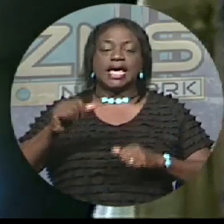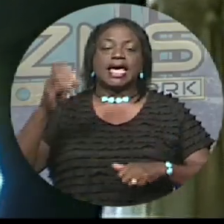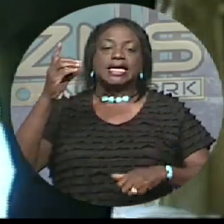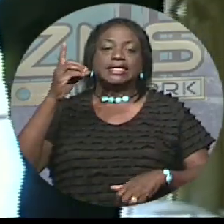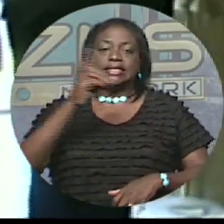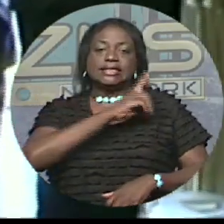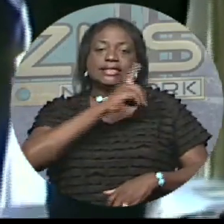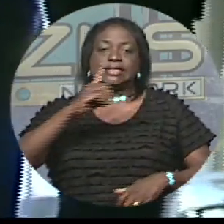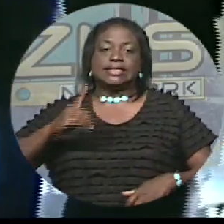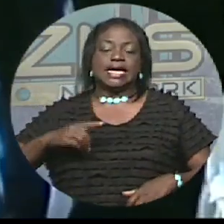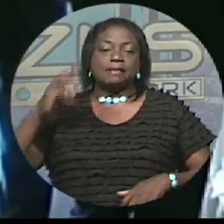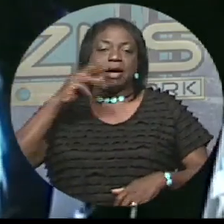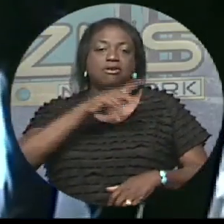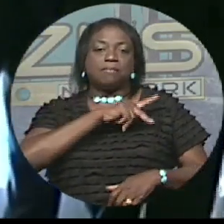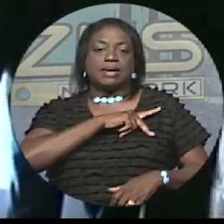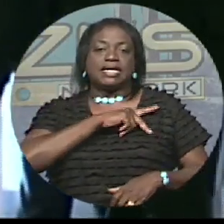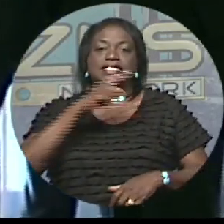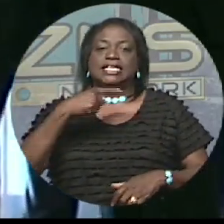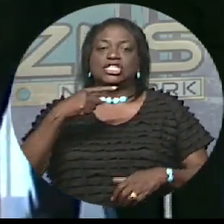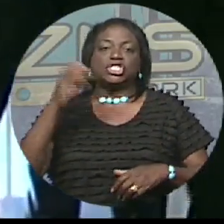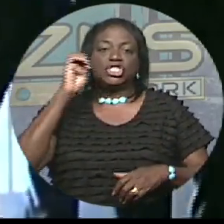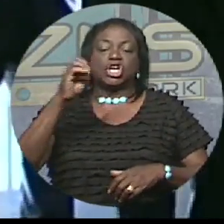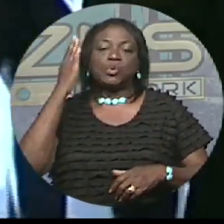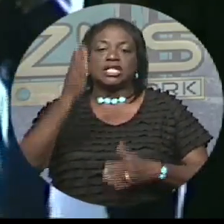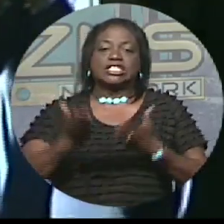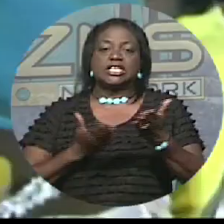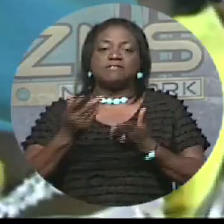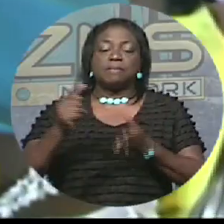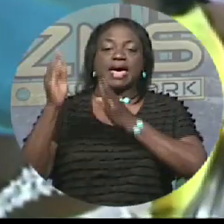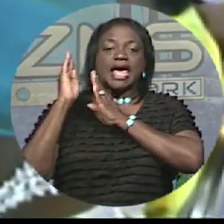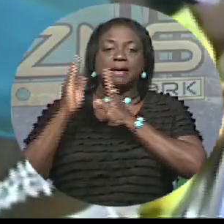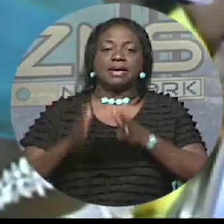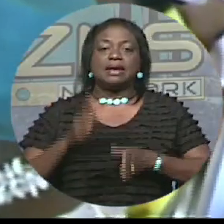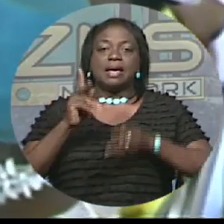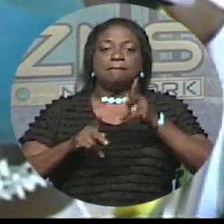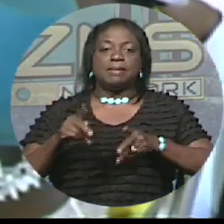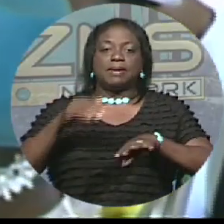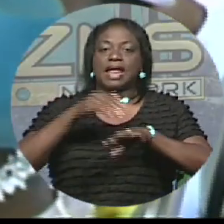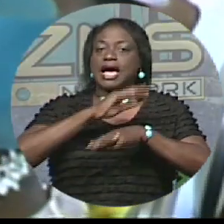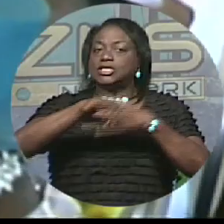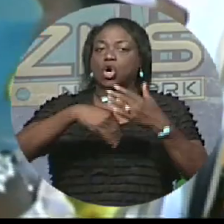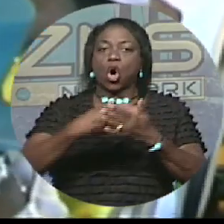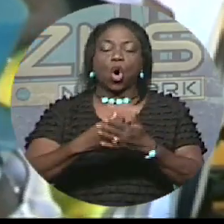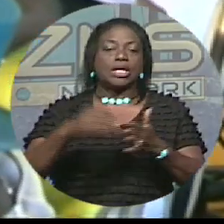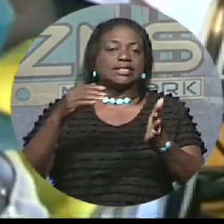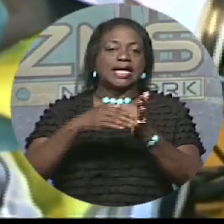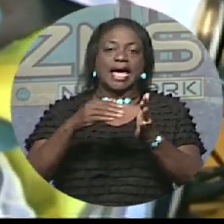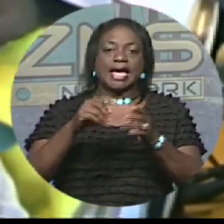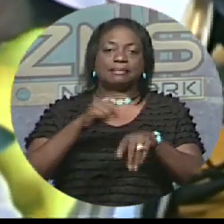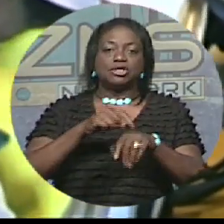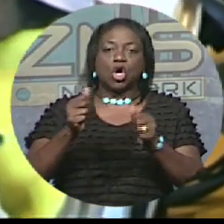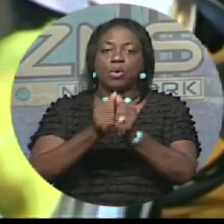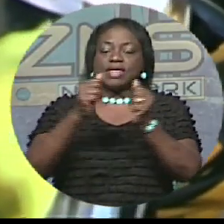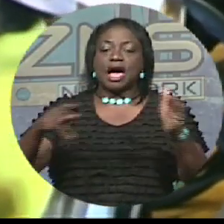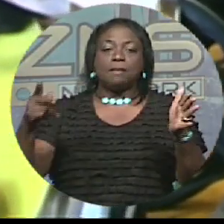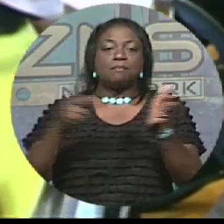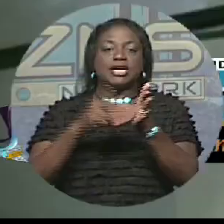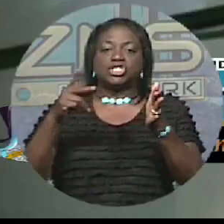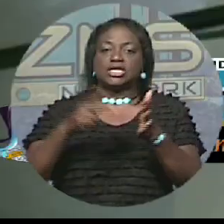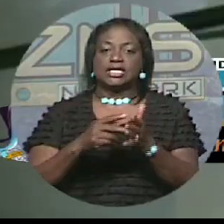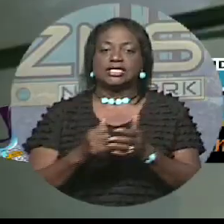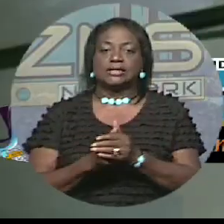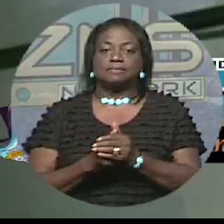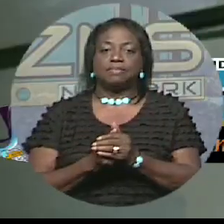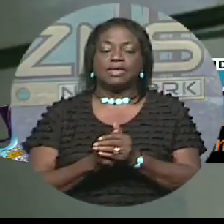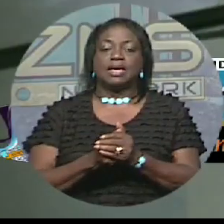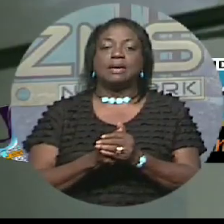Pindling pledged to serve the Bahamian people at all times to the best of her ability without any prejudices. Be assured,